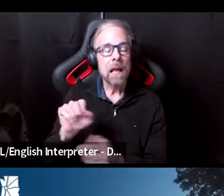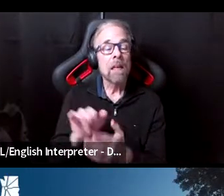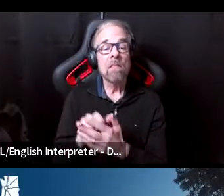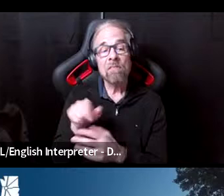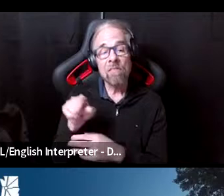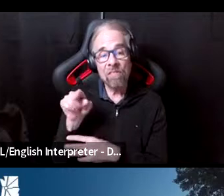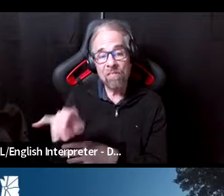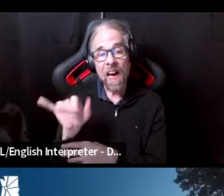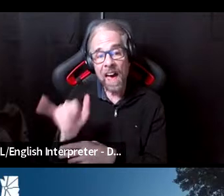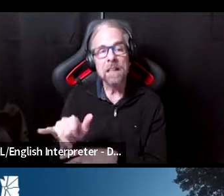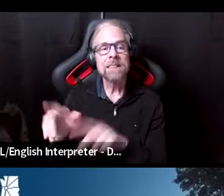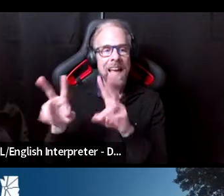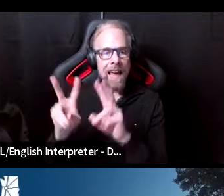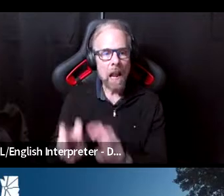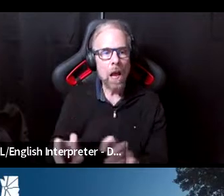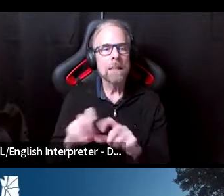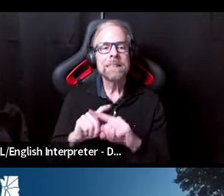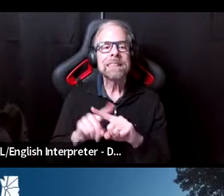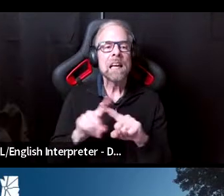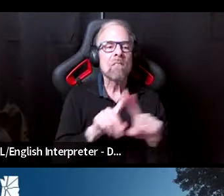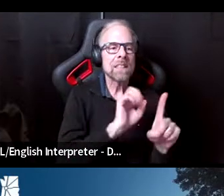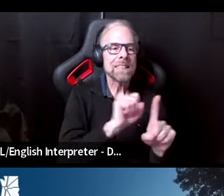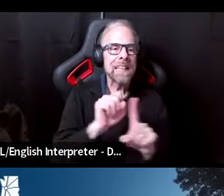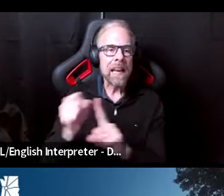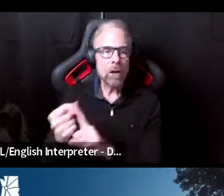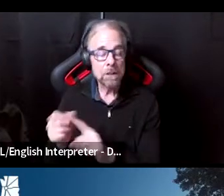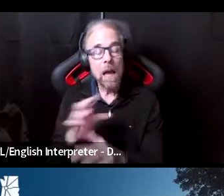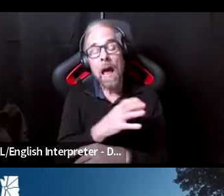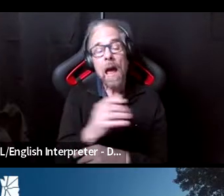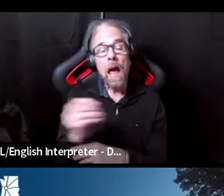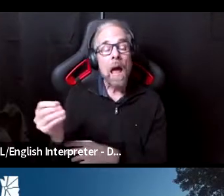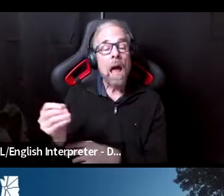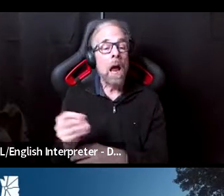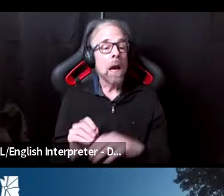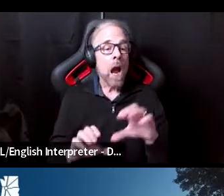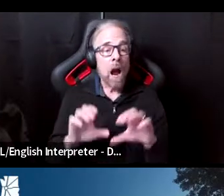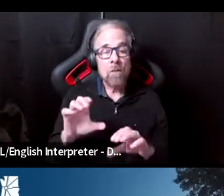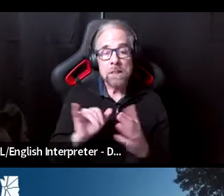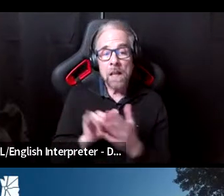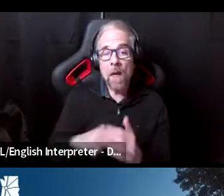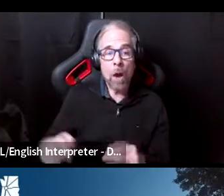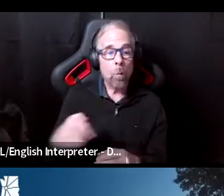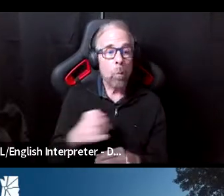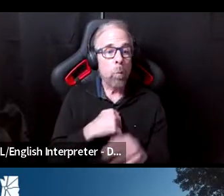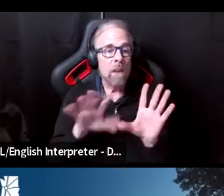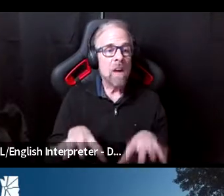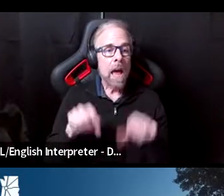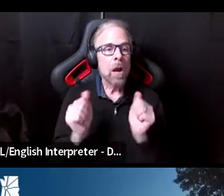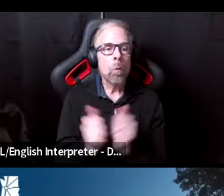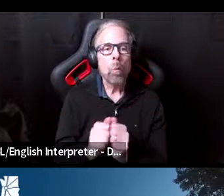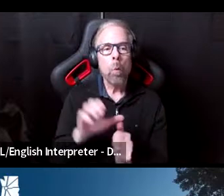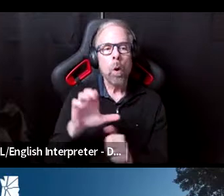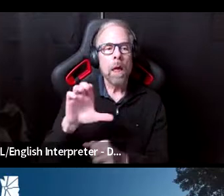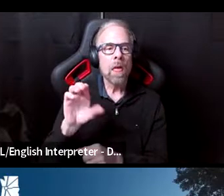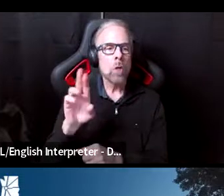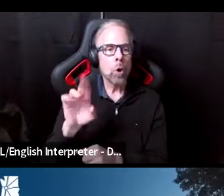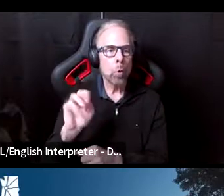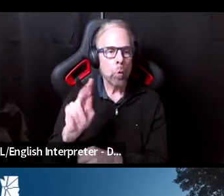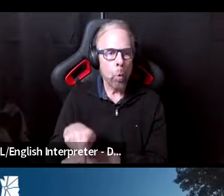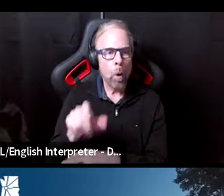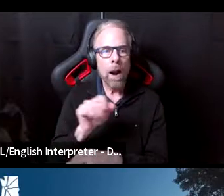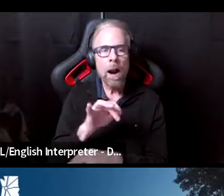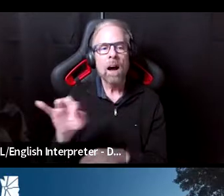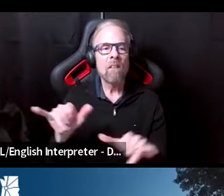analyzed all of those different scenarios, and the conversations that we've had with the Corps of Engineers,